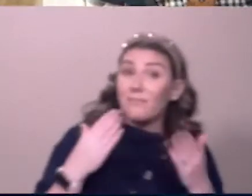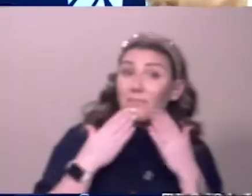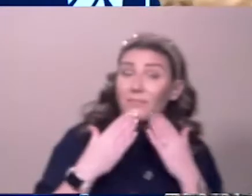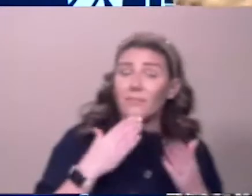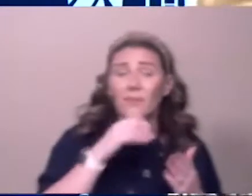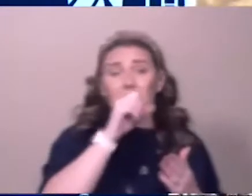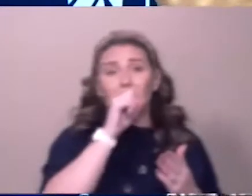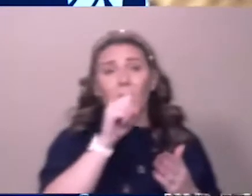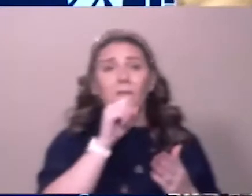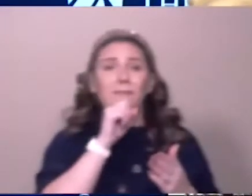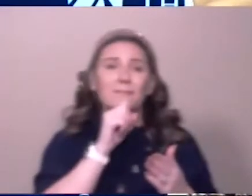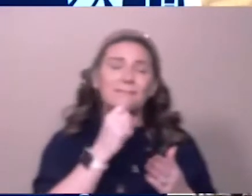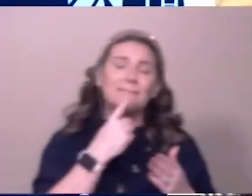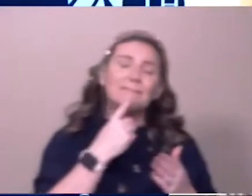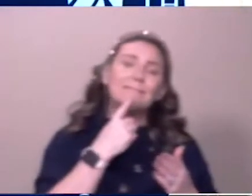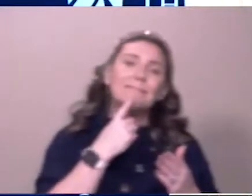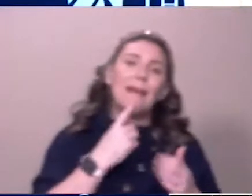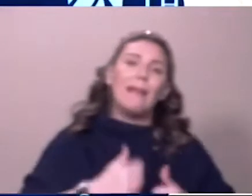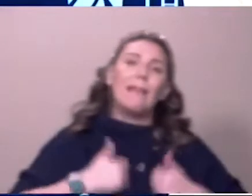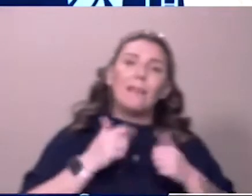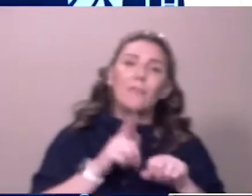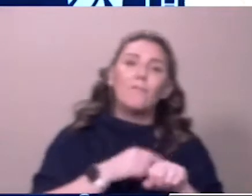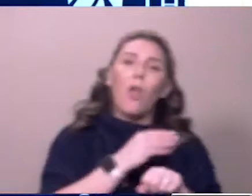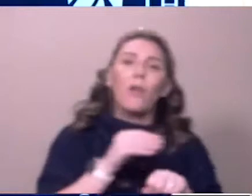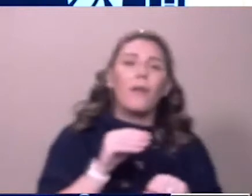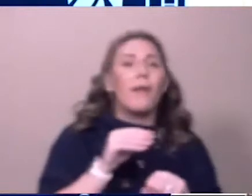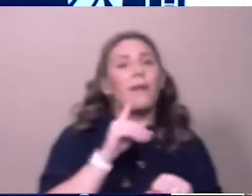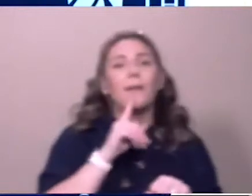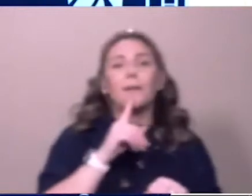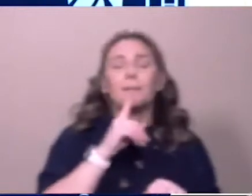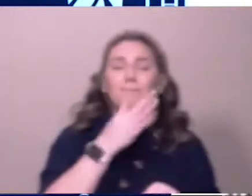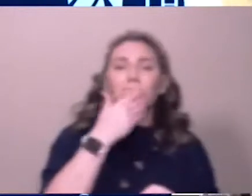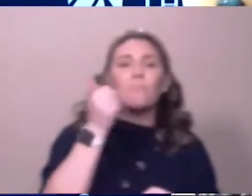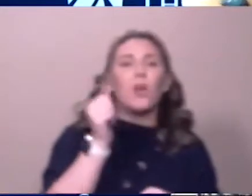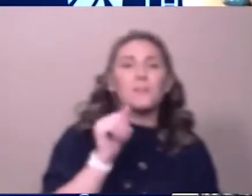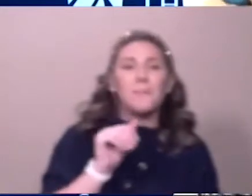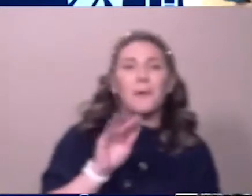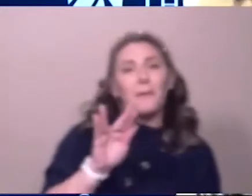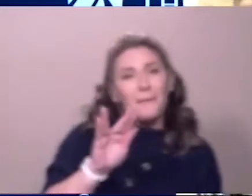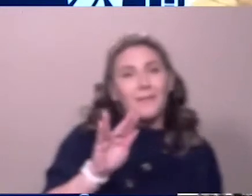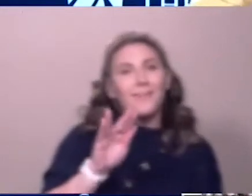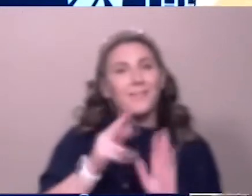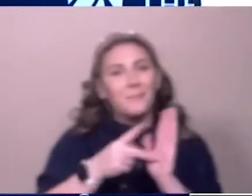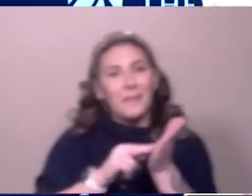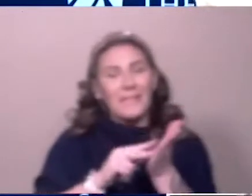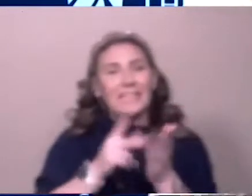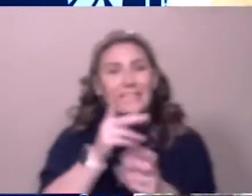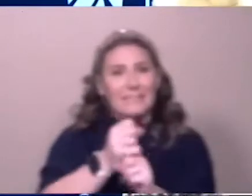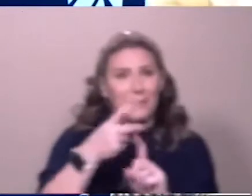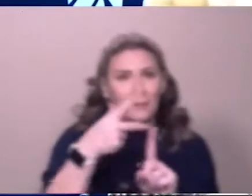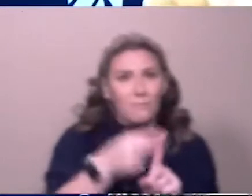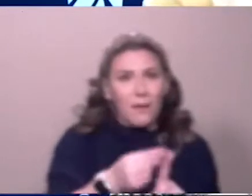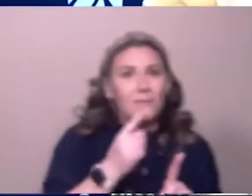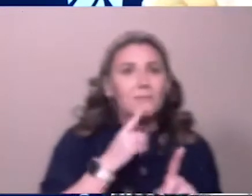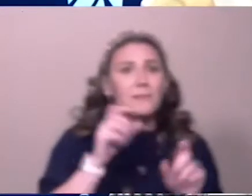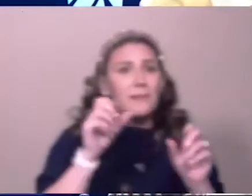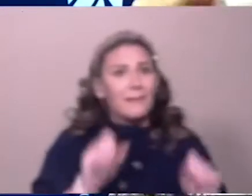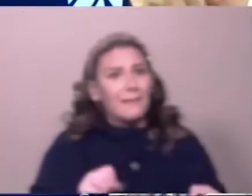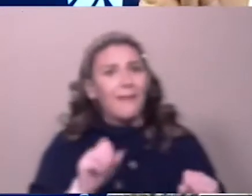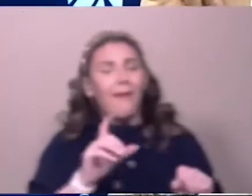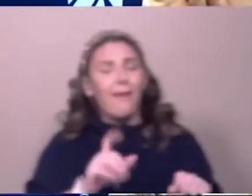live long and prosper because I'm a Trekkie, I really mean live long and prosper. Get your vaccine so you can live long and